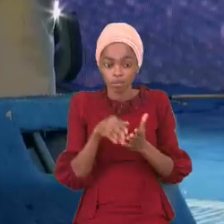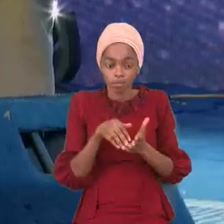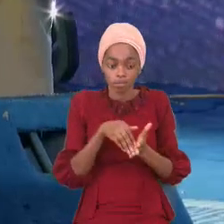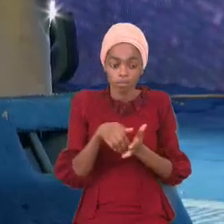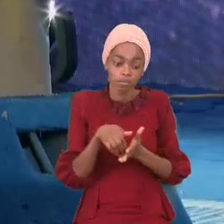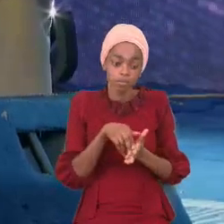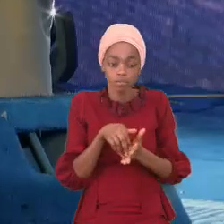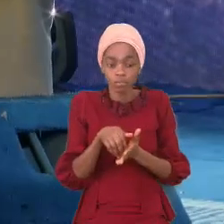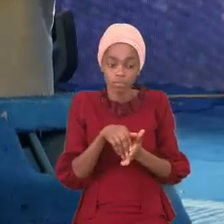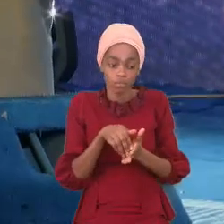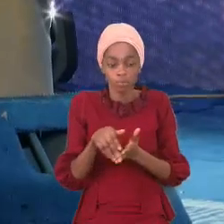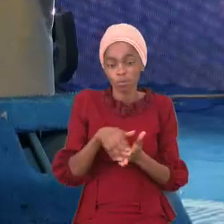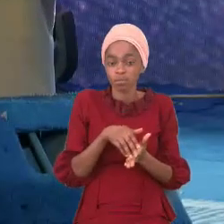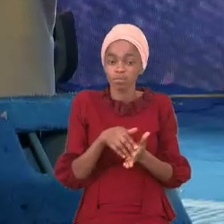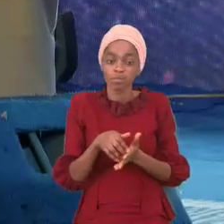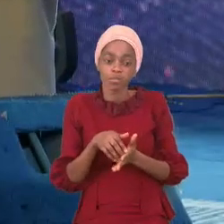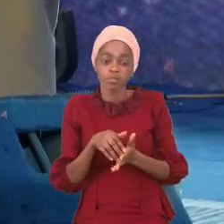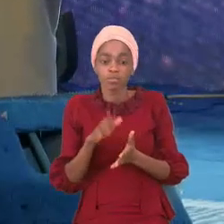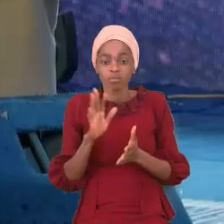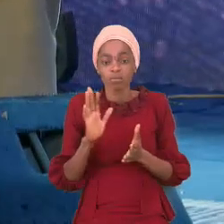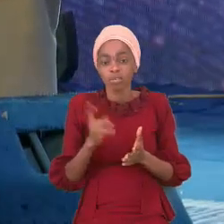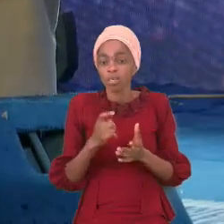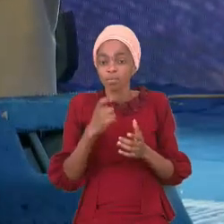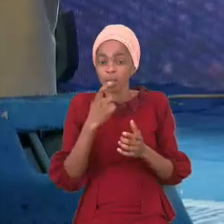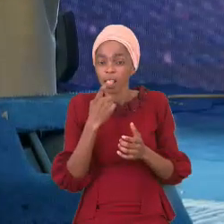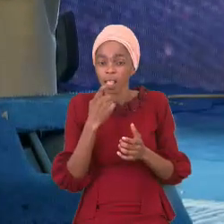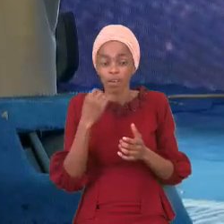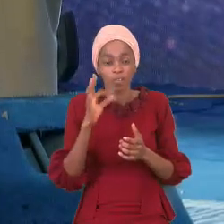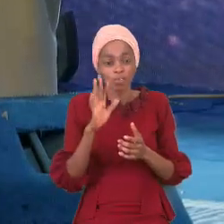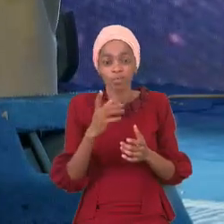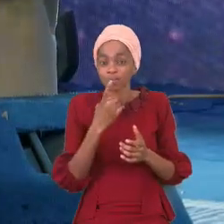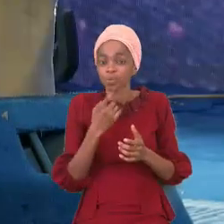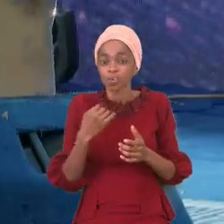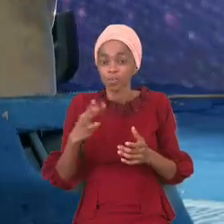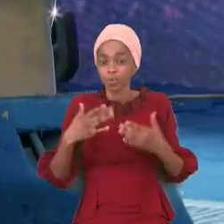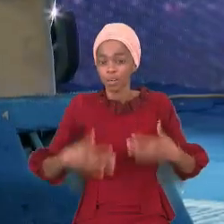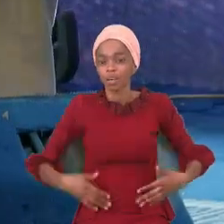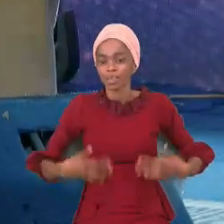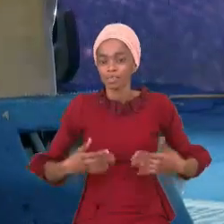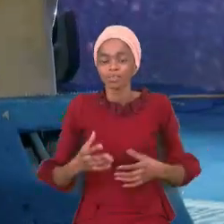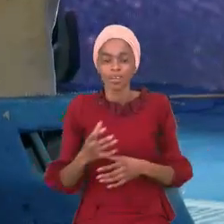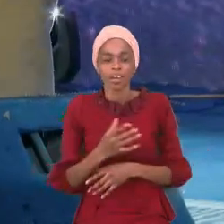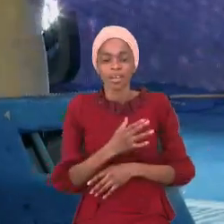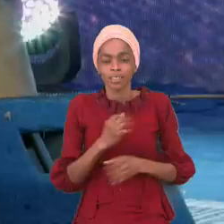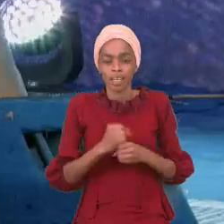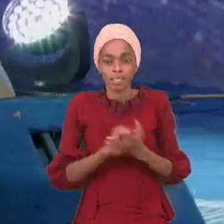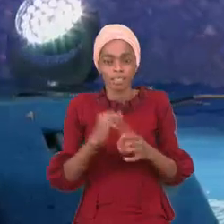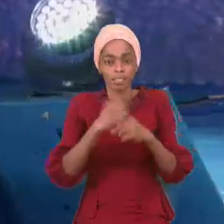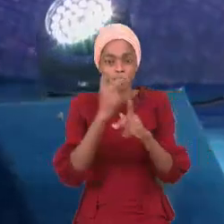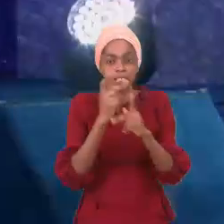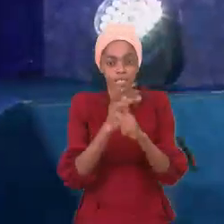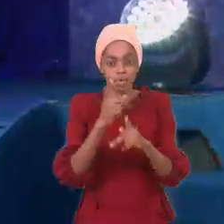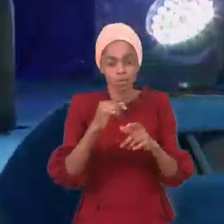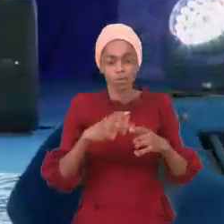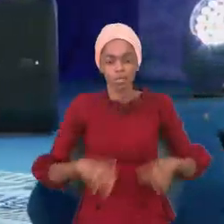battery run down. The battery of life that keeps you alive and keeps you awake and keeps you strengthened. The battery